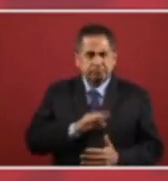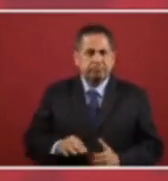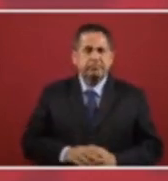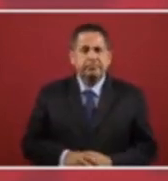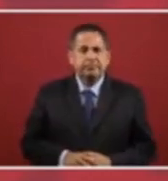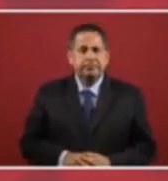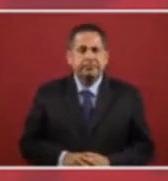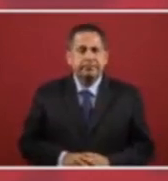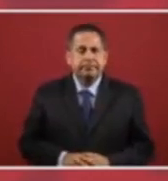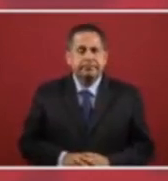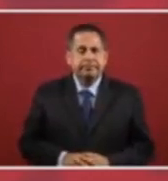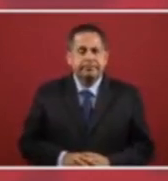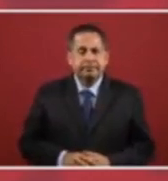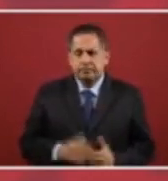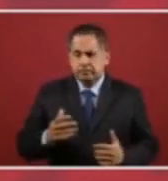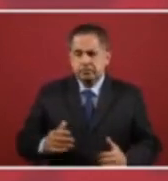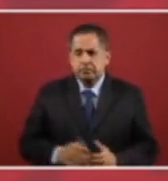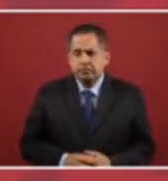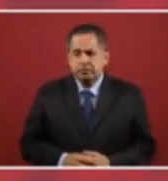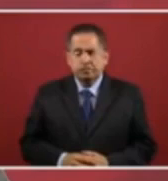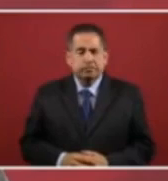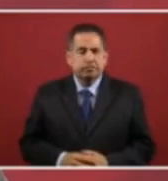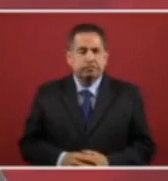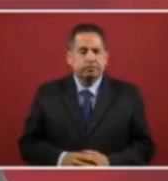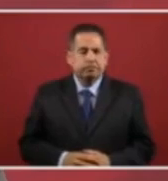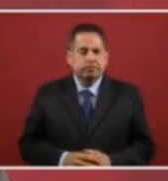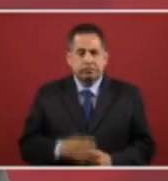I believe in that.